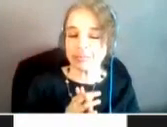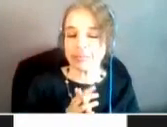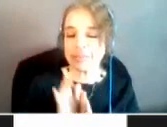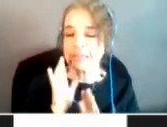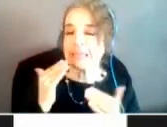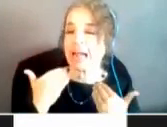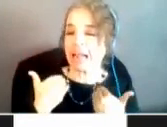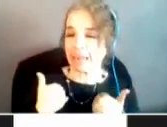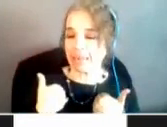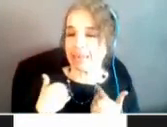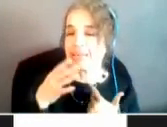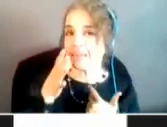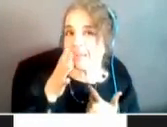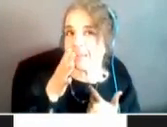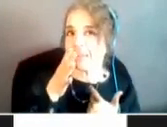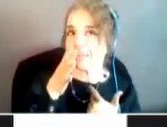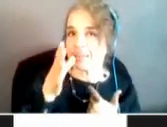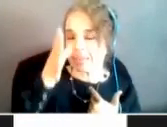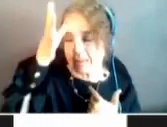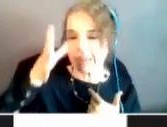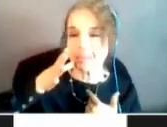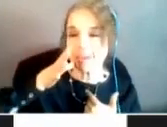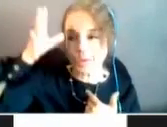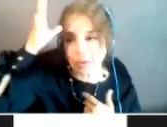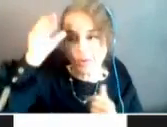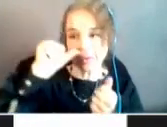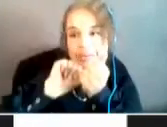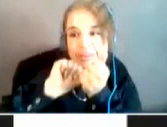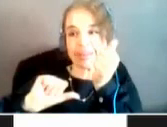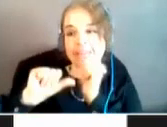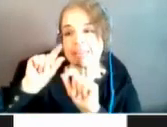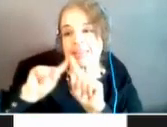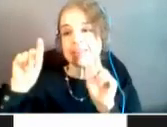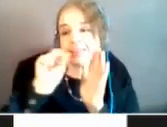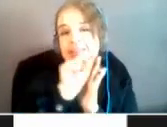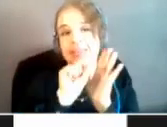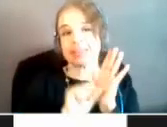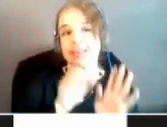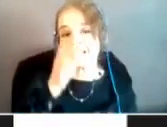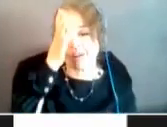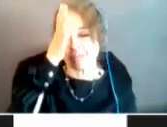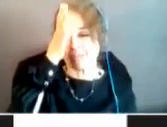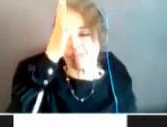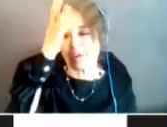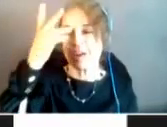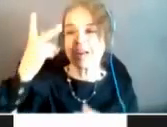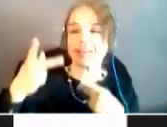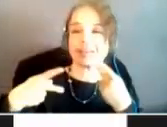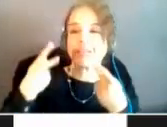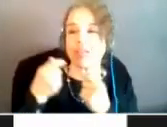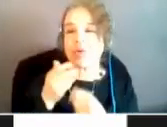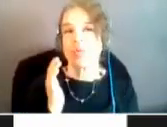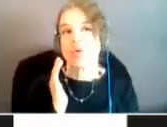had a grandparent commit suicide in a different state, and he had just been visiting with